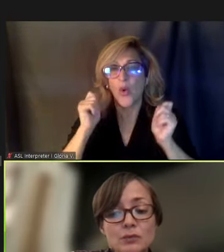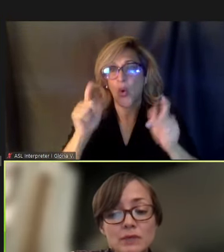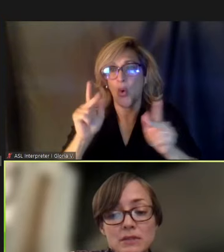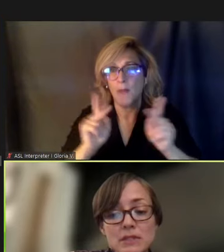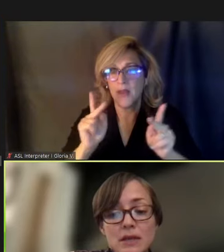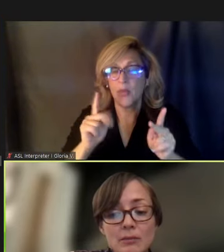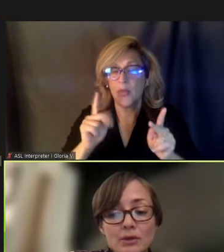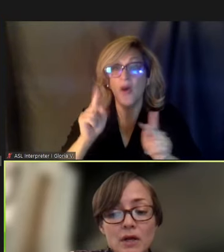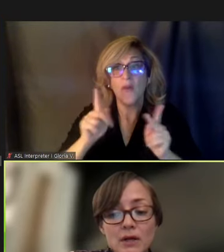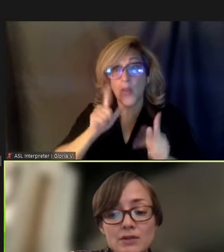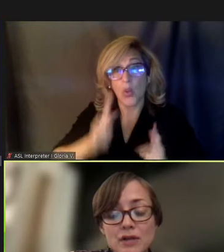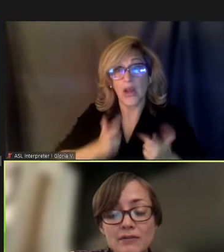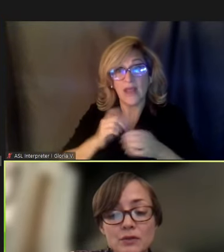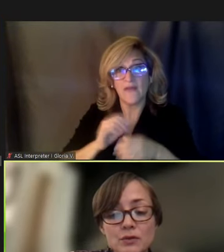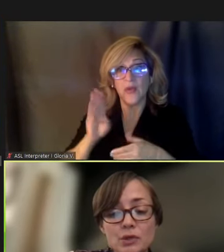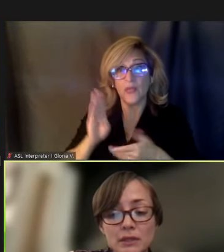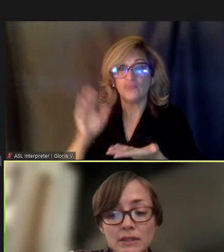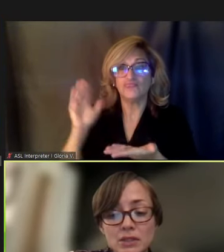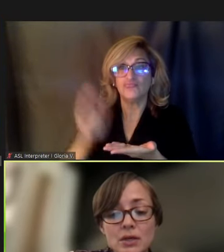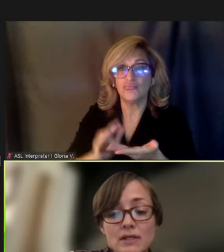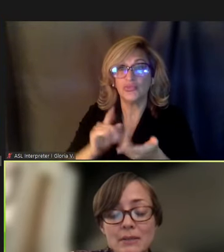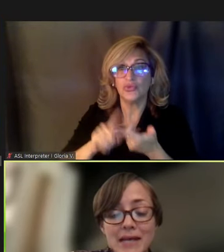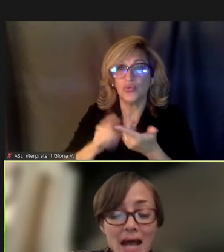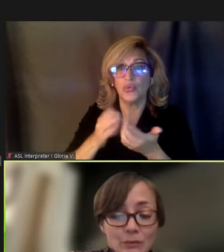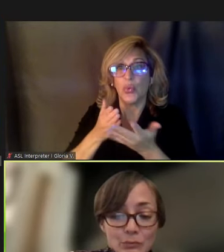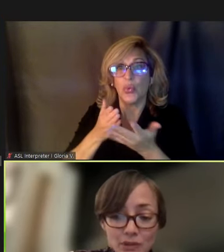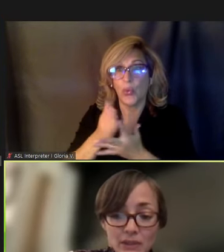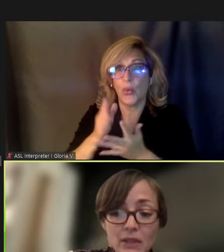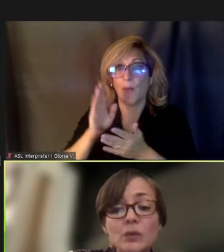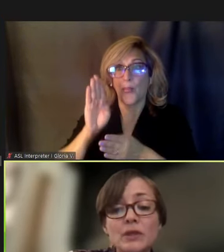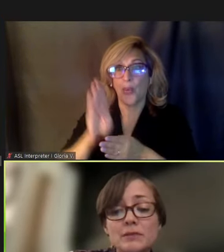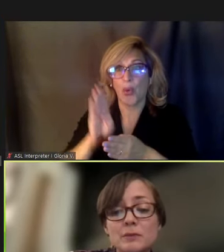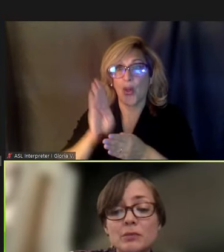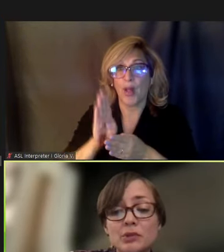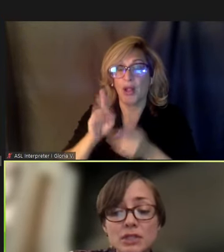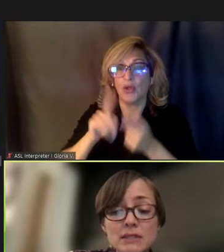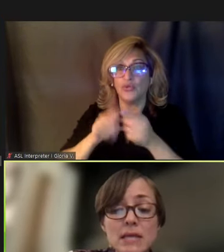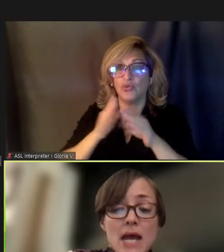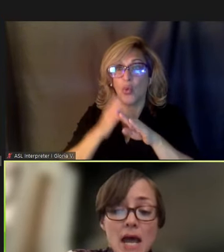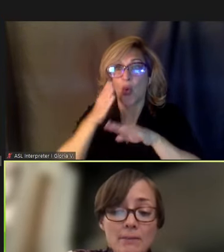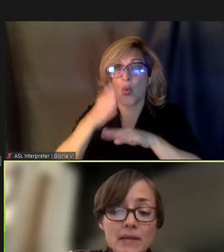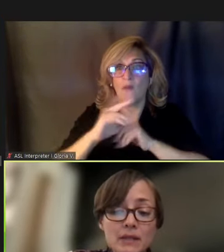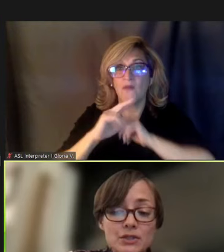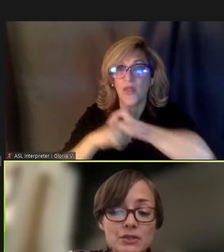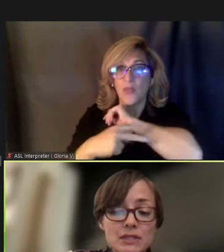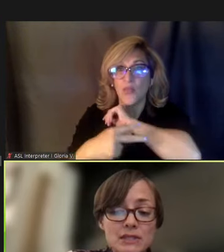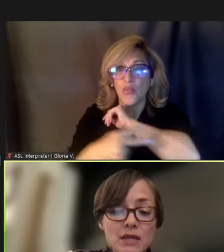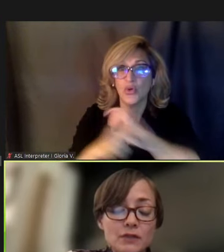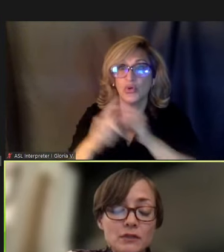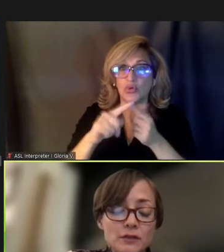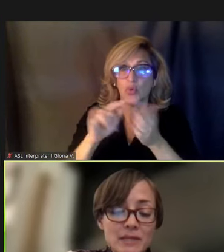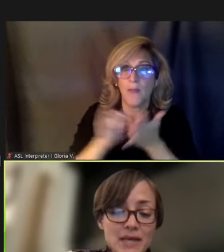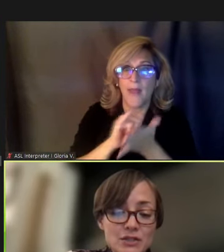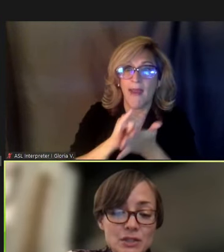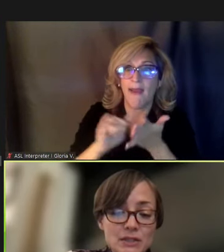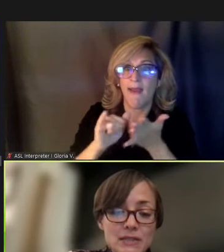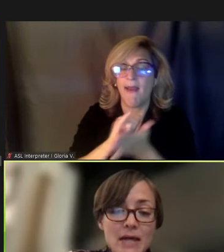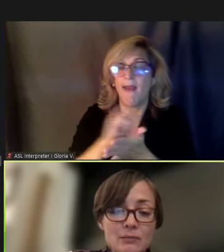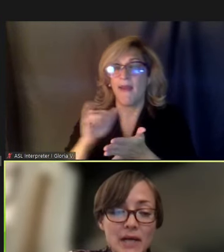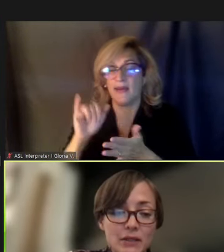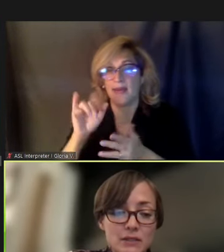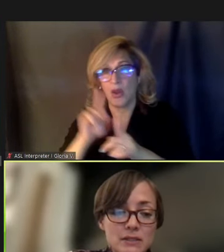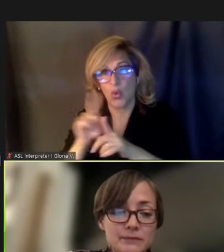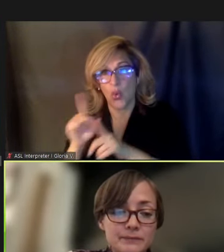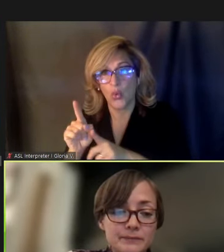pricing will reduce the number of cars driving through Brooklyn to cross the Manhattan, Brooklyn, and Williamsburg bridges and make our streets safer for pedestrians